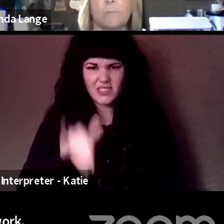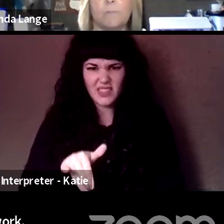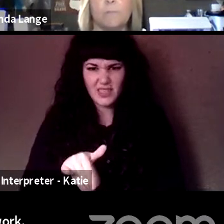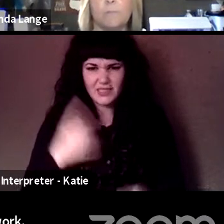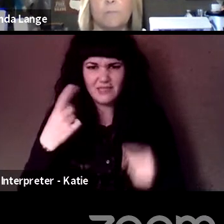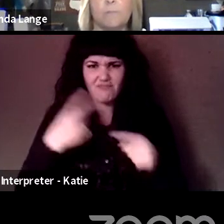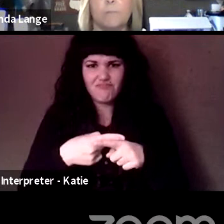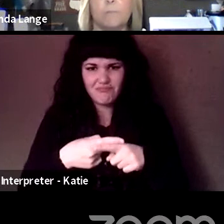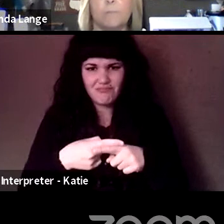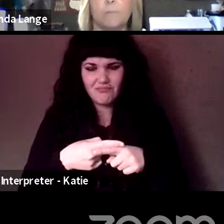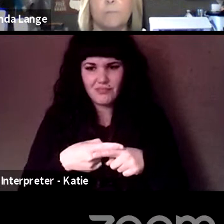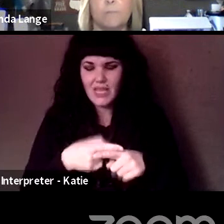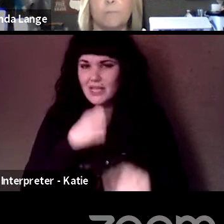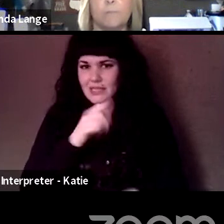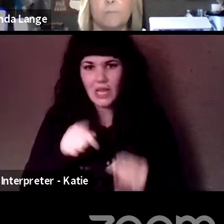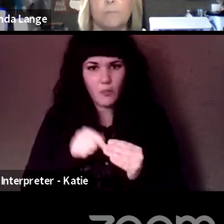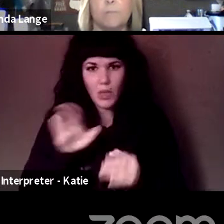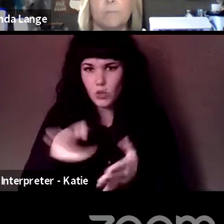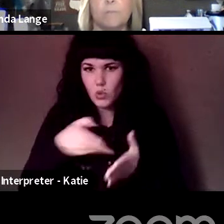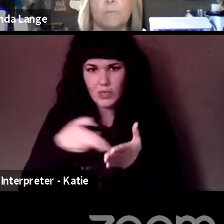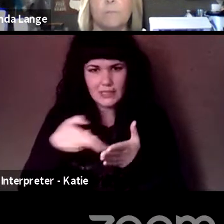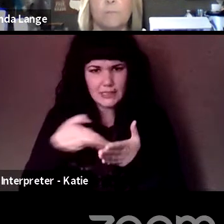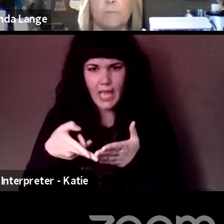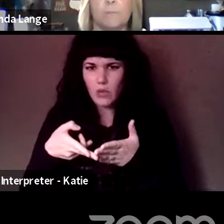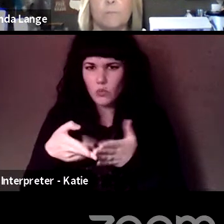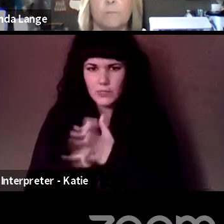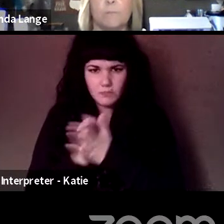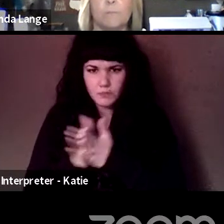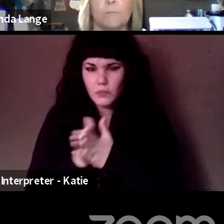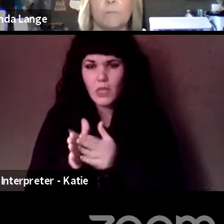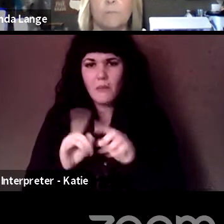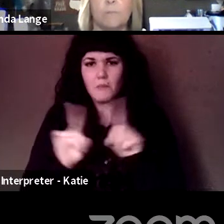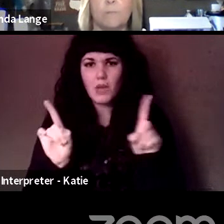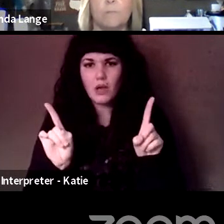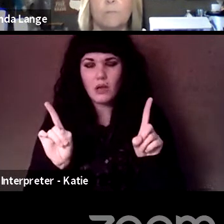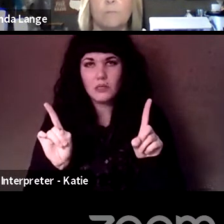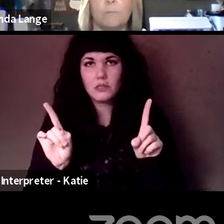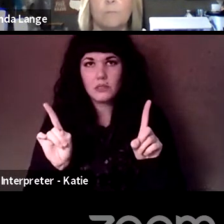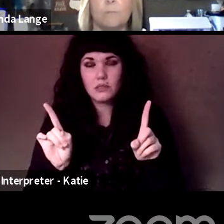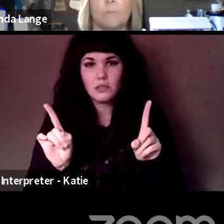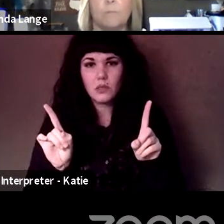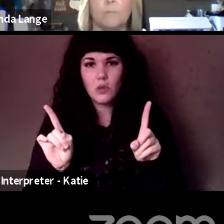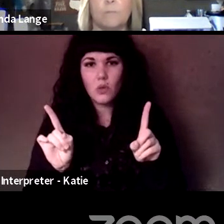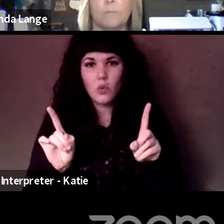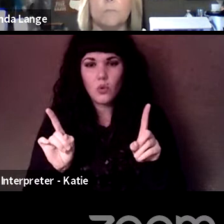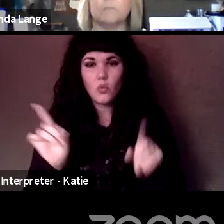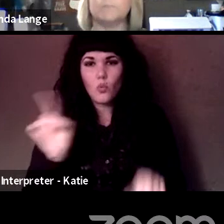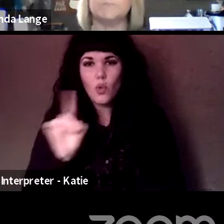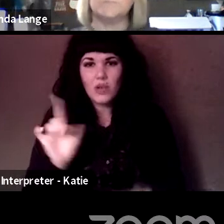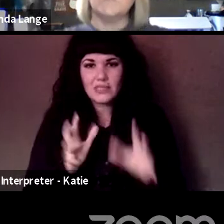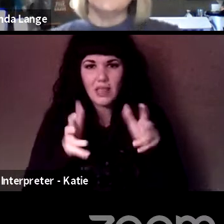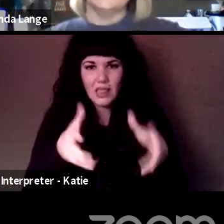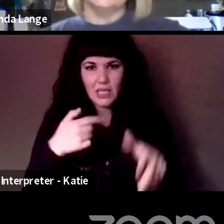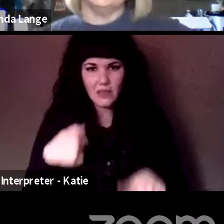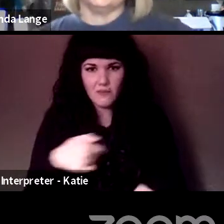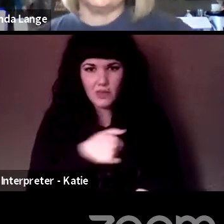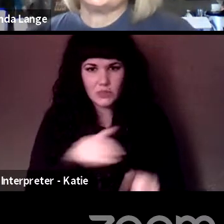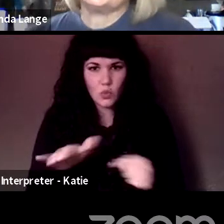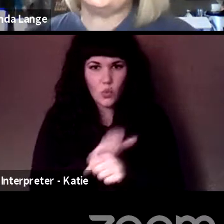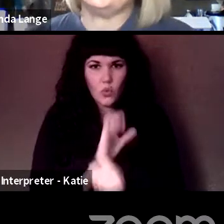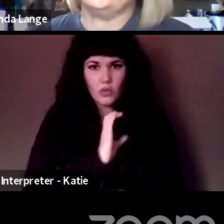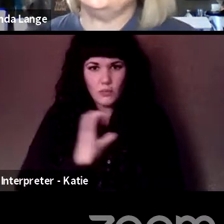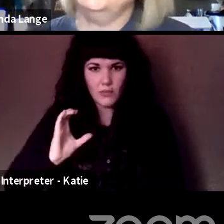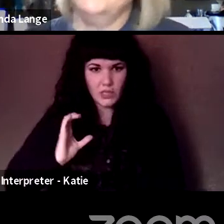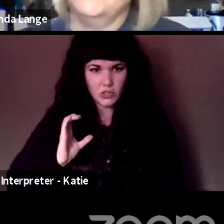does that leave us in terms of routine and structure for the commission as a whole? This is less about